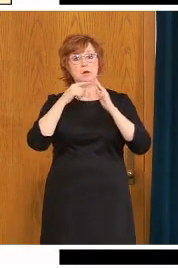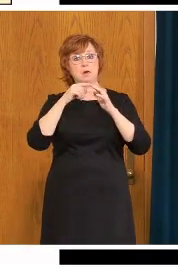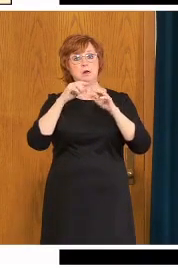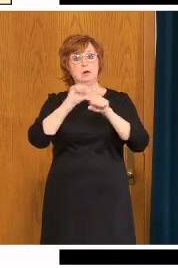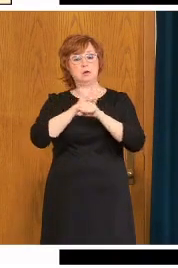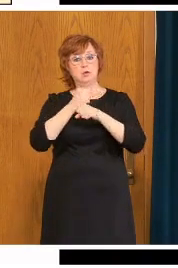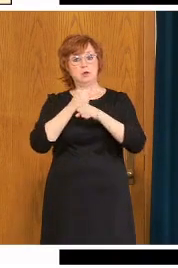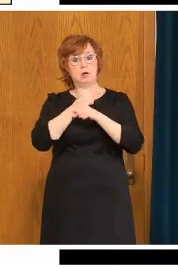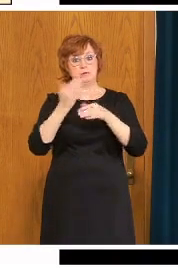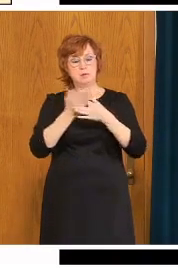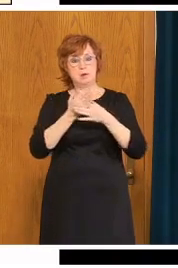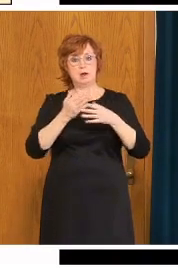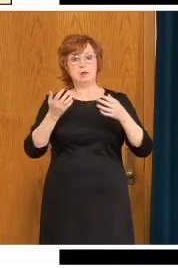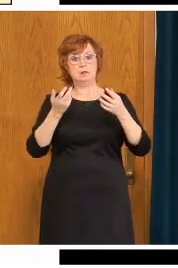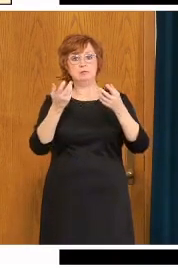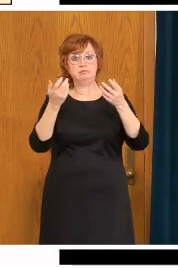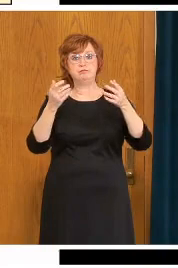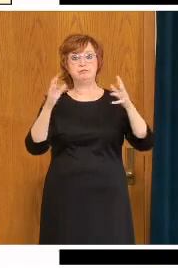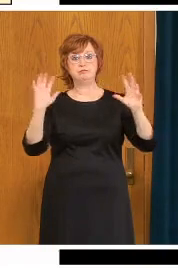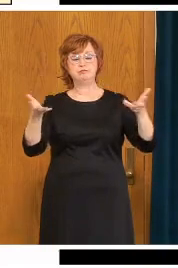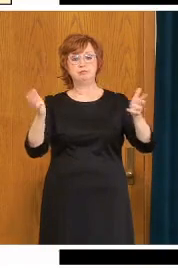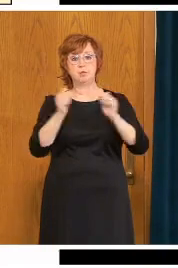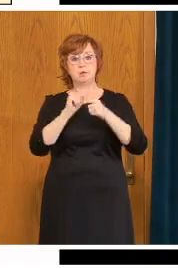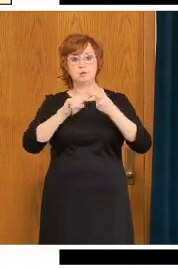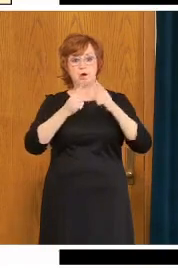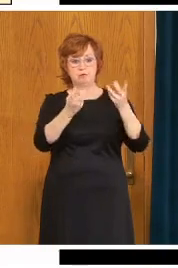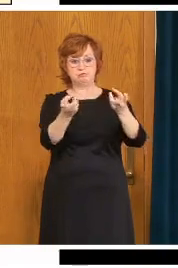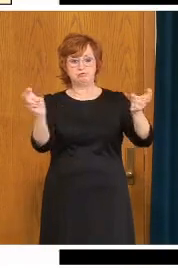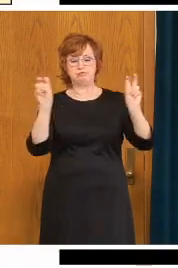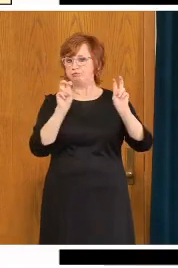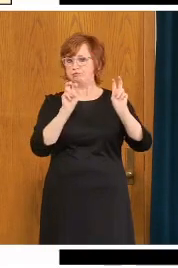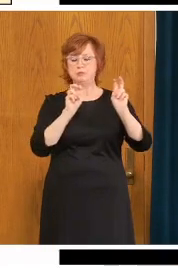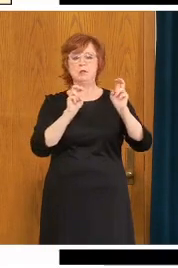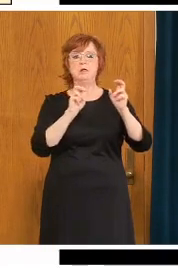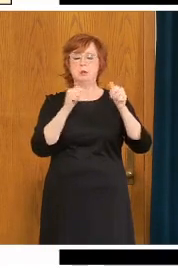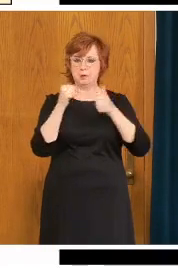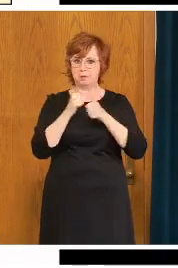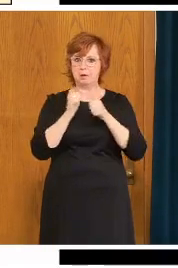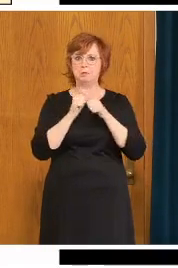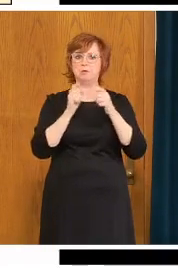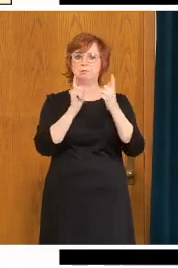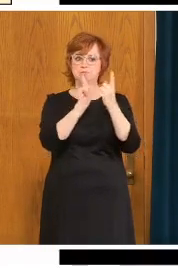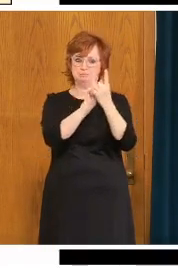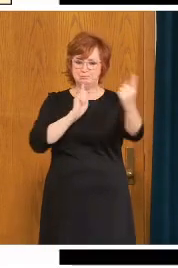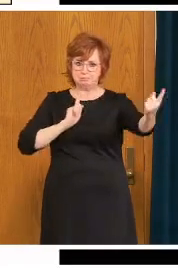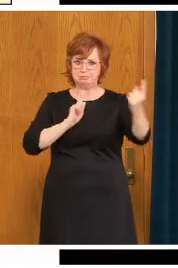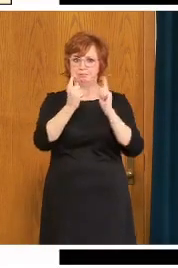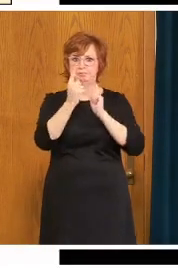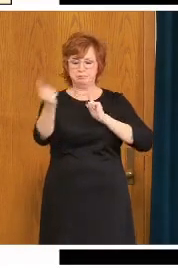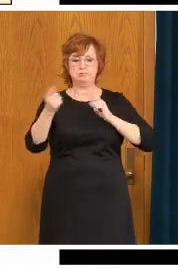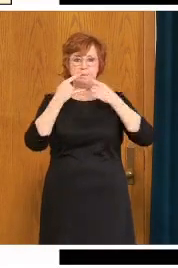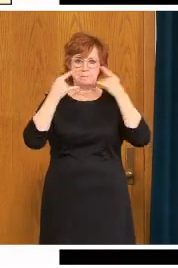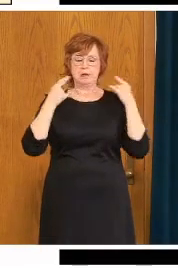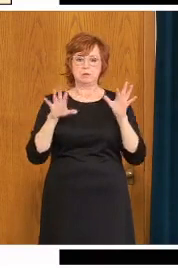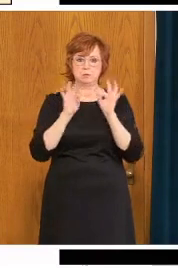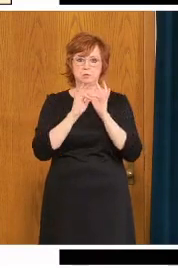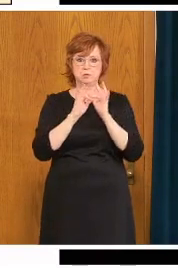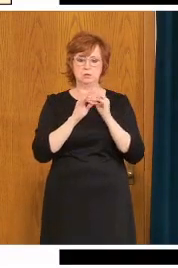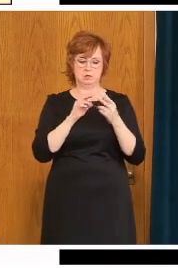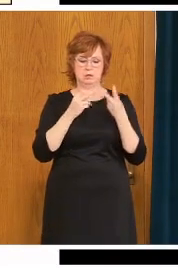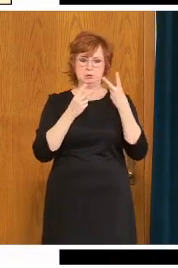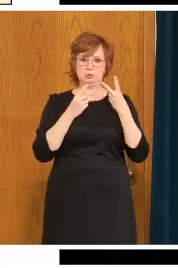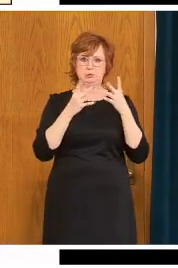seeking testing and not going to work. So this will be critical, both in reducing household transmission and transmission in workplaces, the two